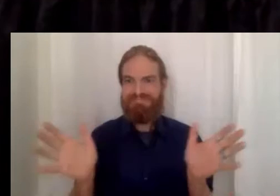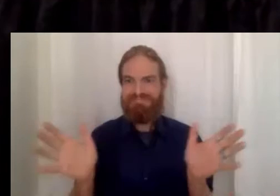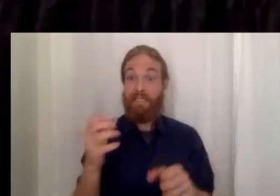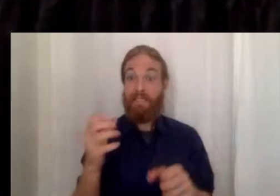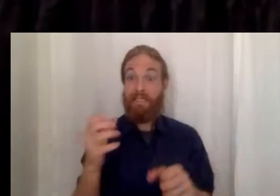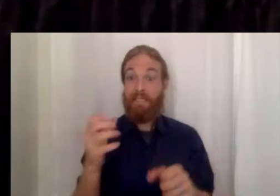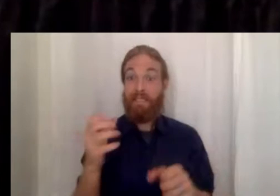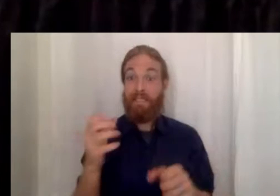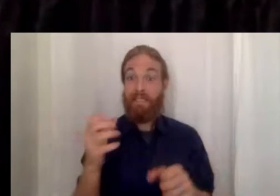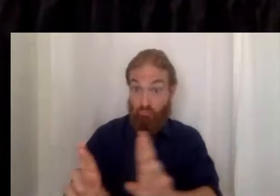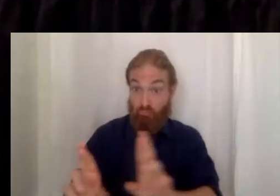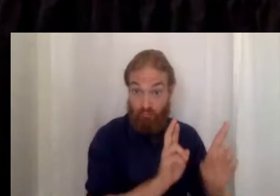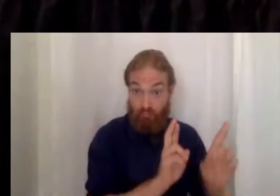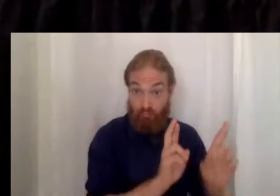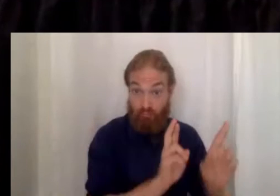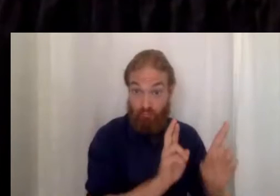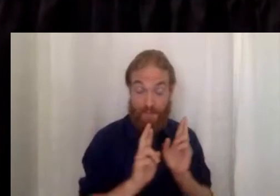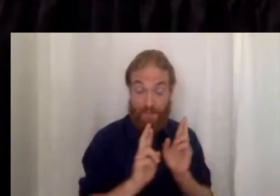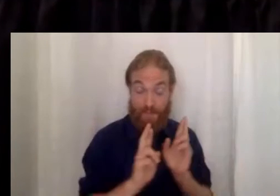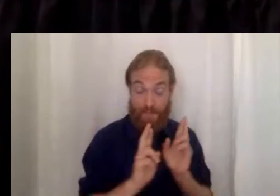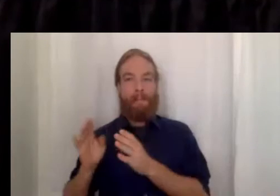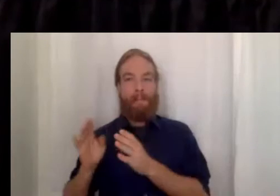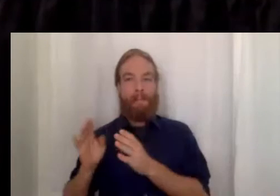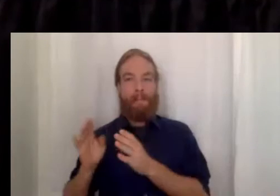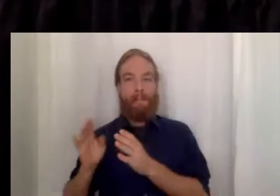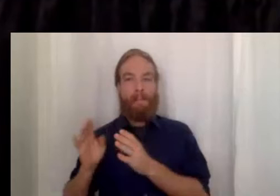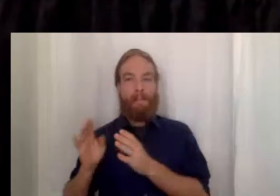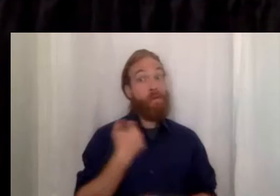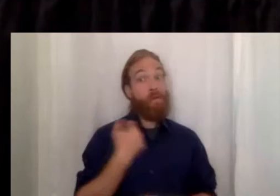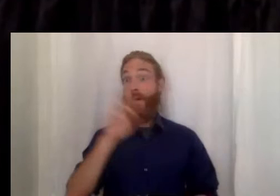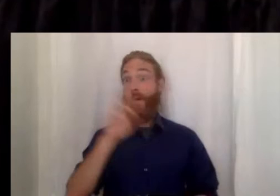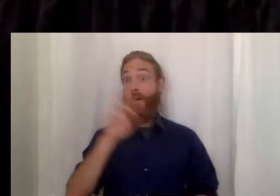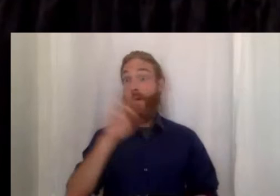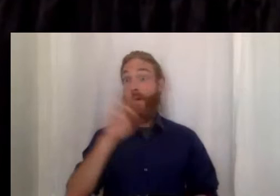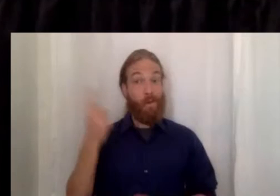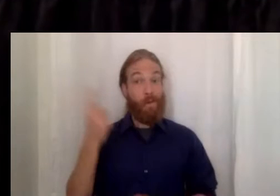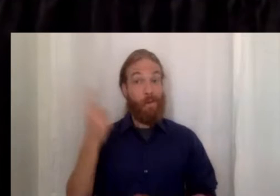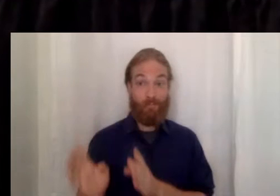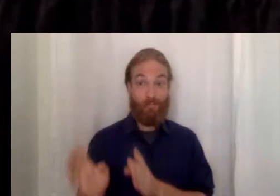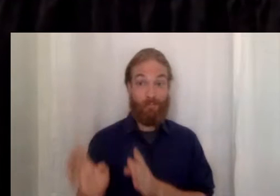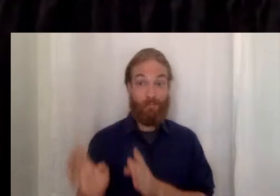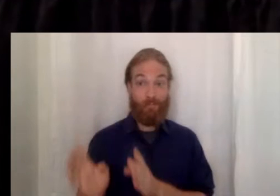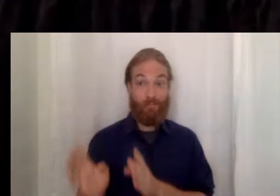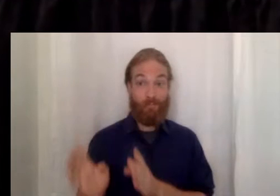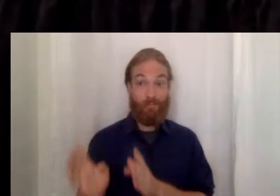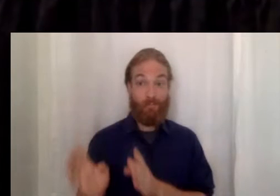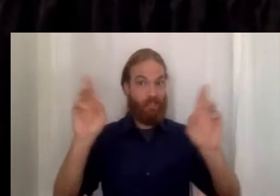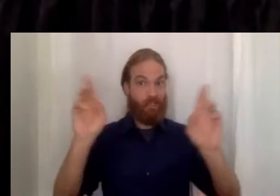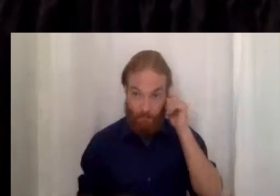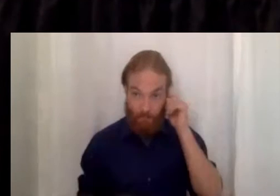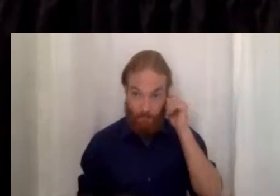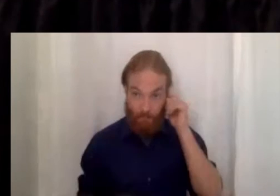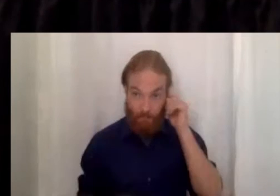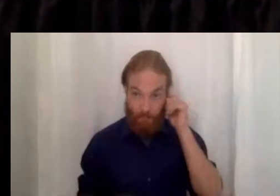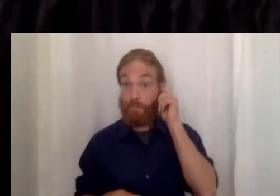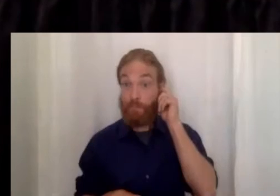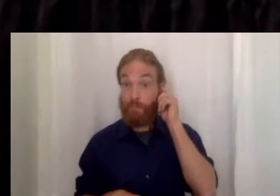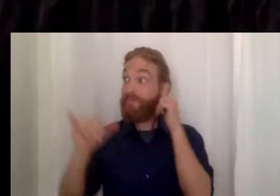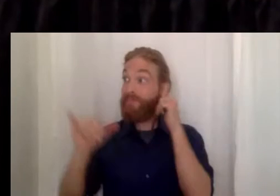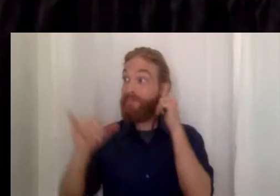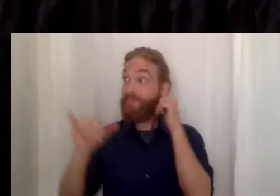of those efforts. So with the state mandate, the Colorado State Board of